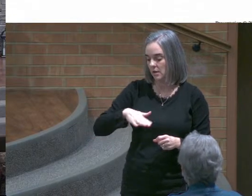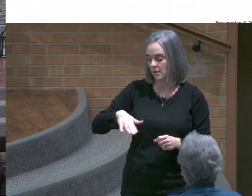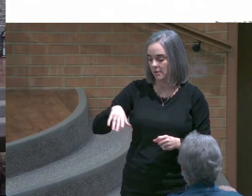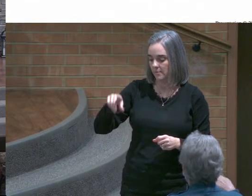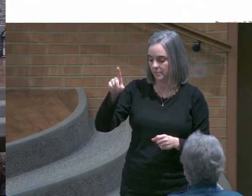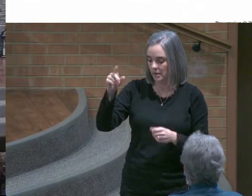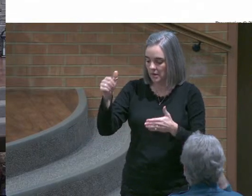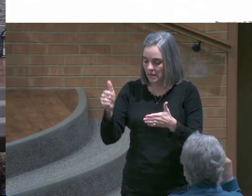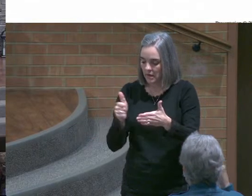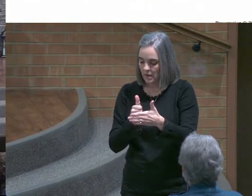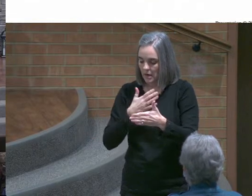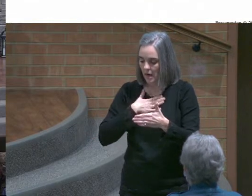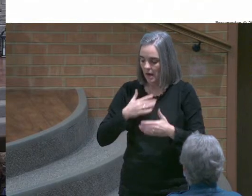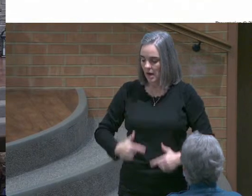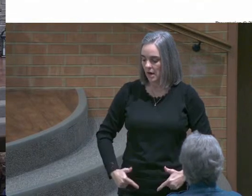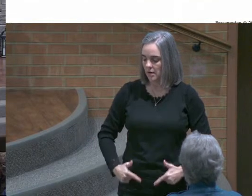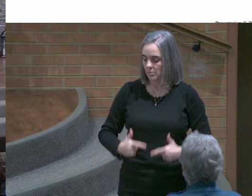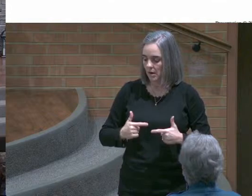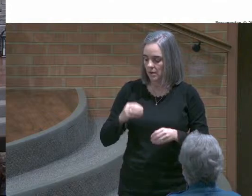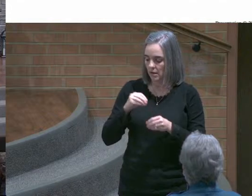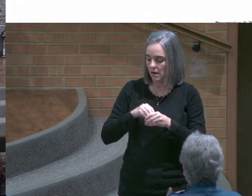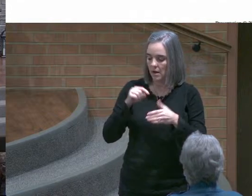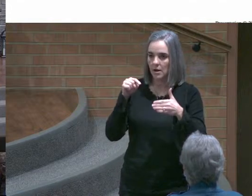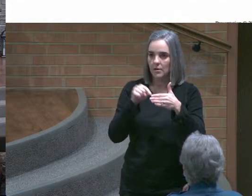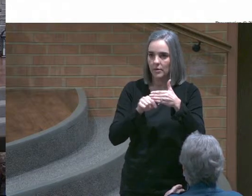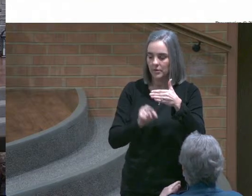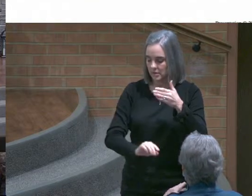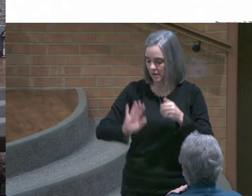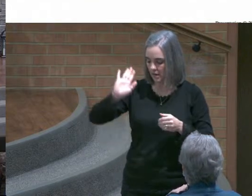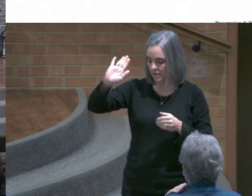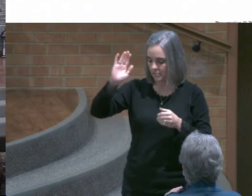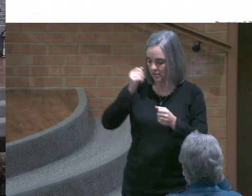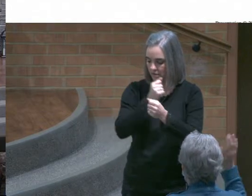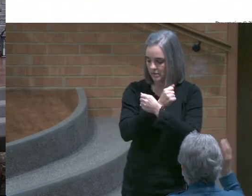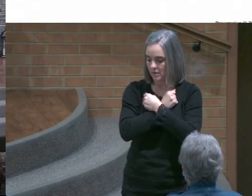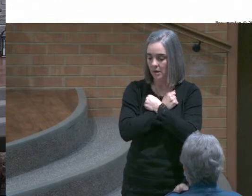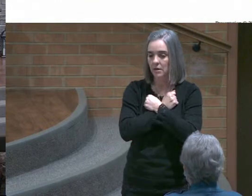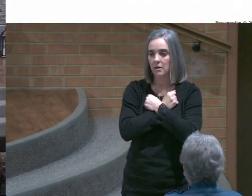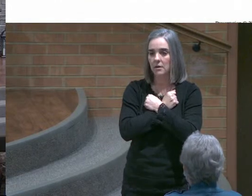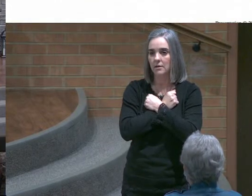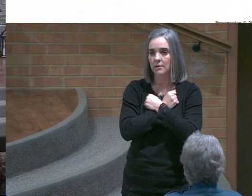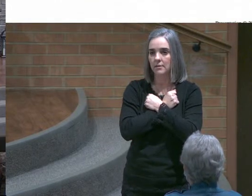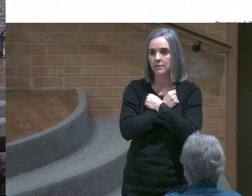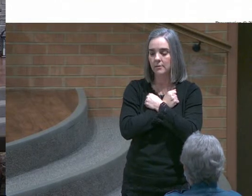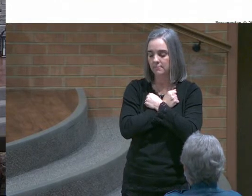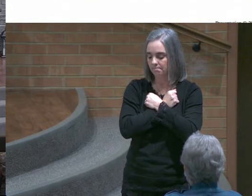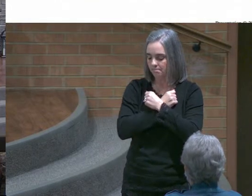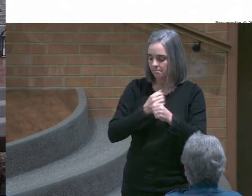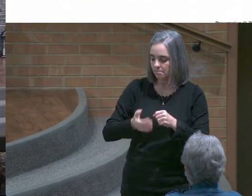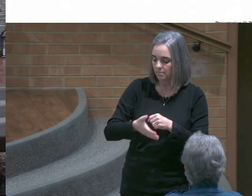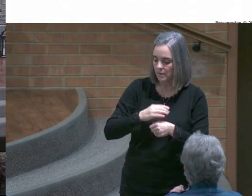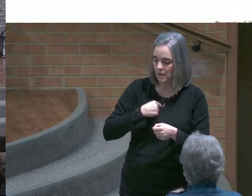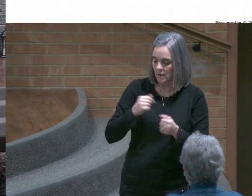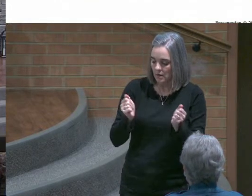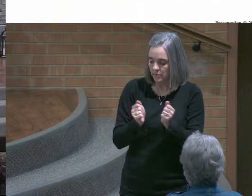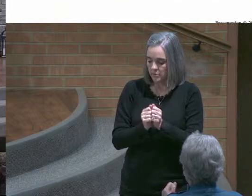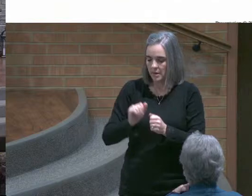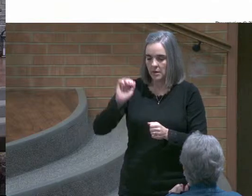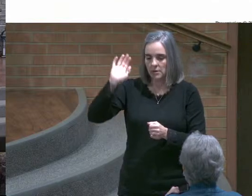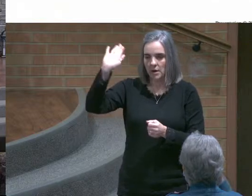thirsty land. He hides my life in the depths of his love.